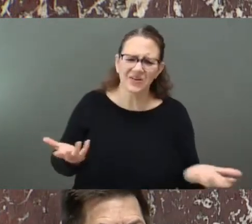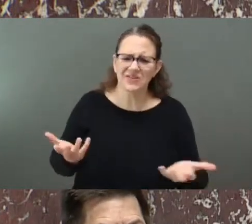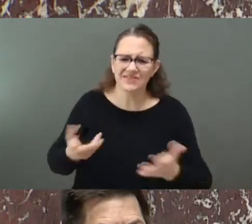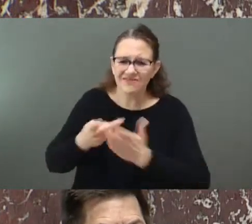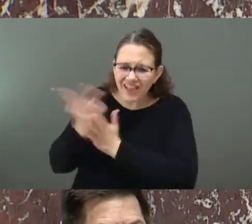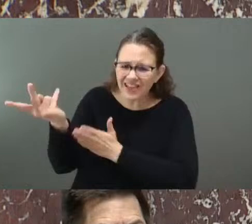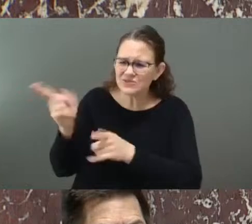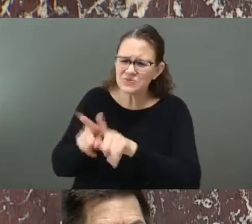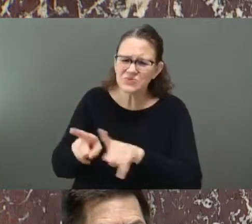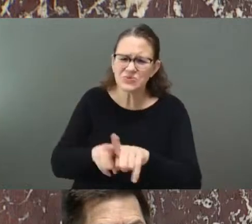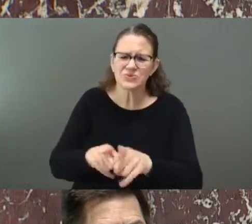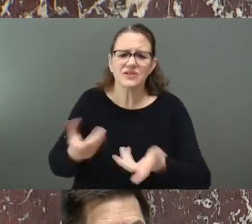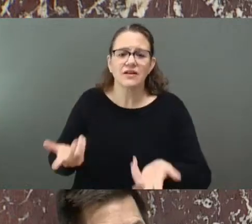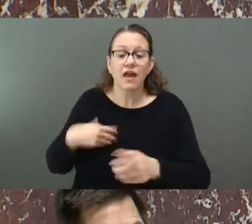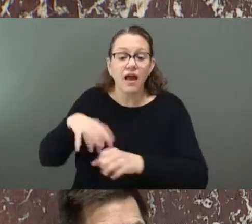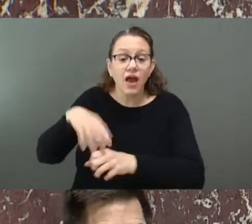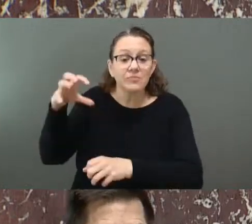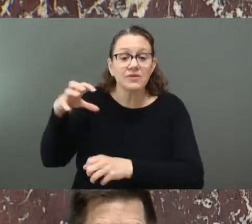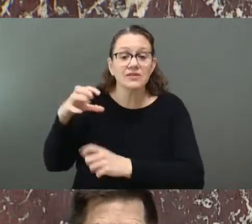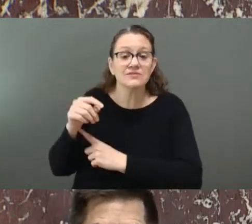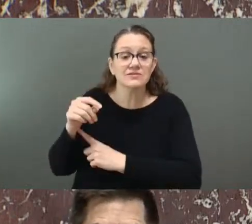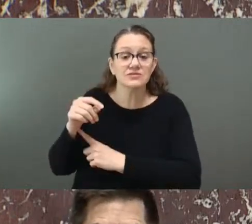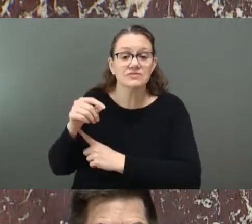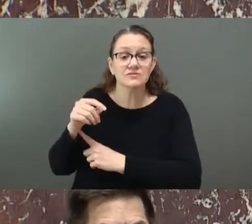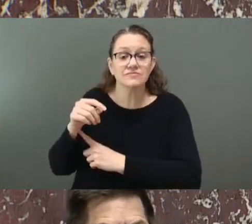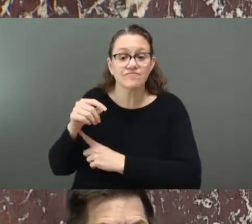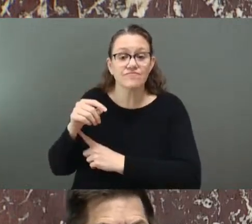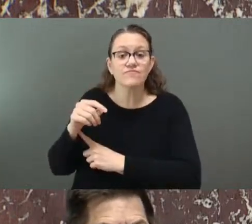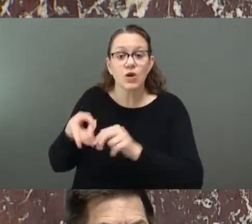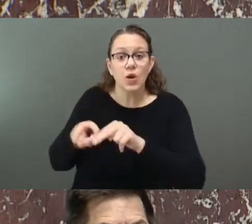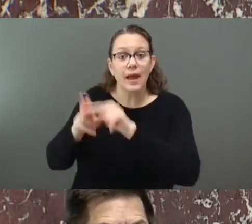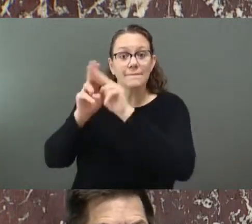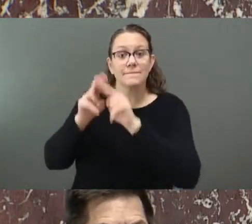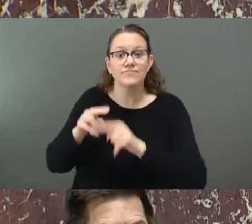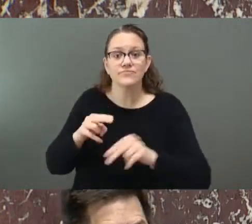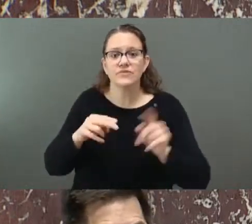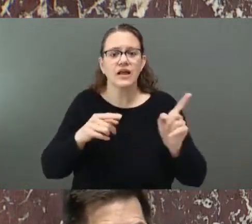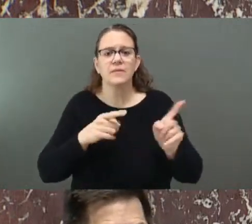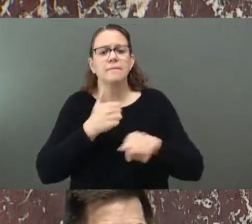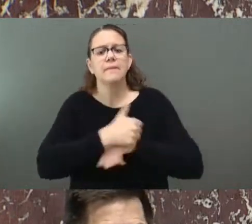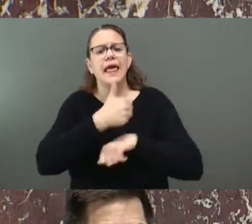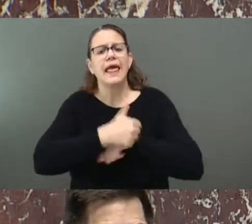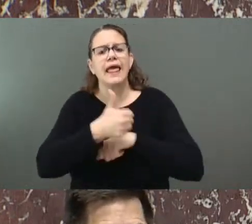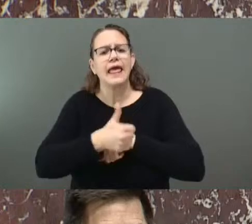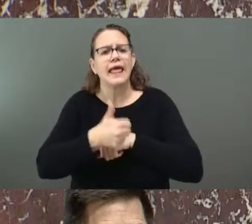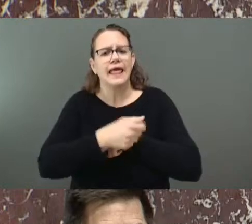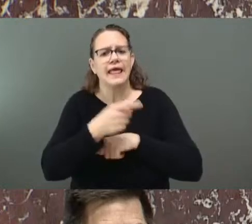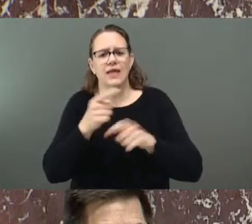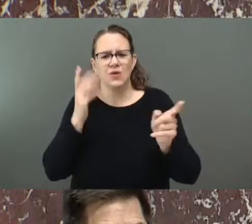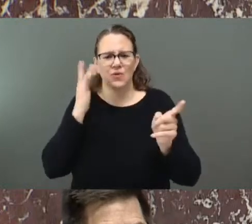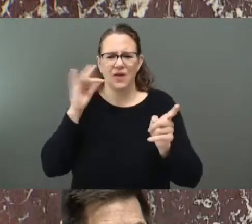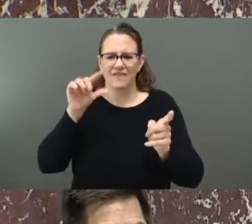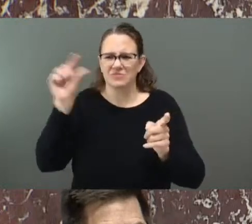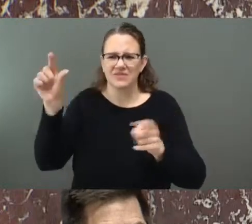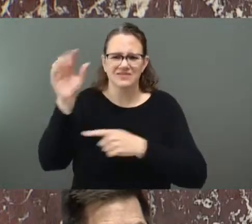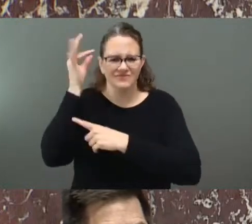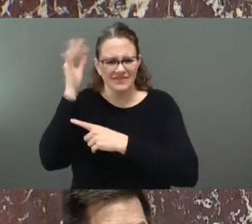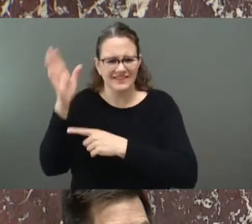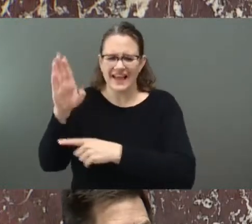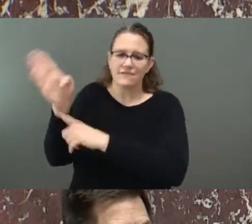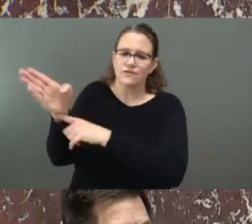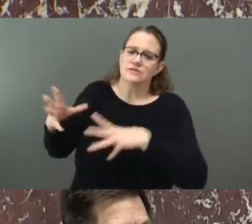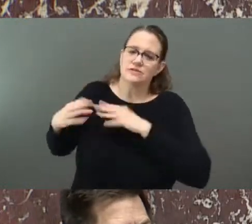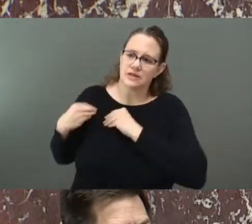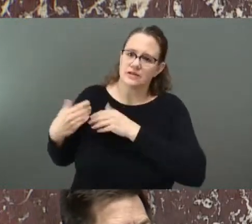federal government's fault once again, Mr. Speaker. It'd be wonderful if this government ever took responsibility for their failed actions. This government